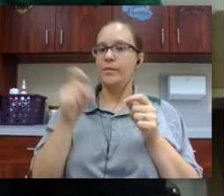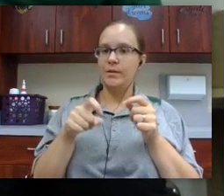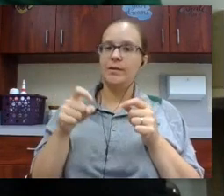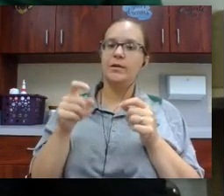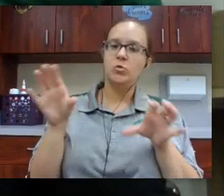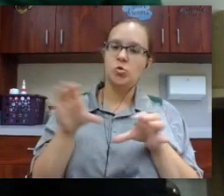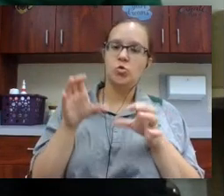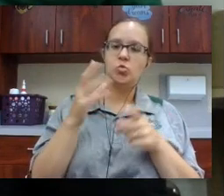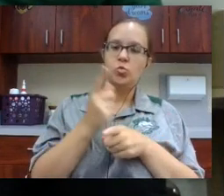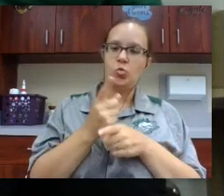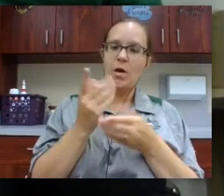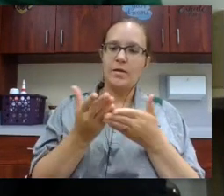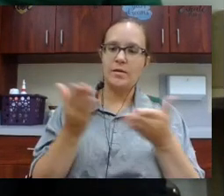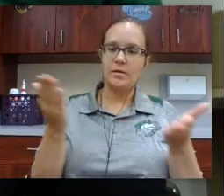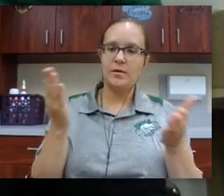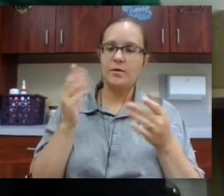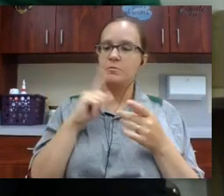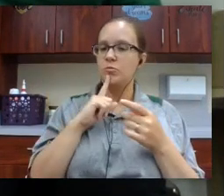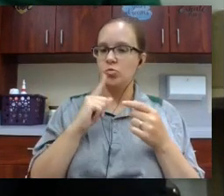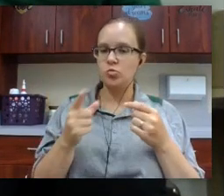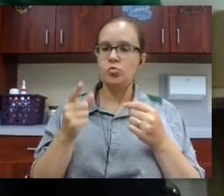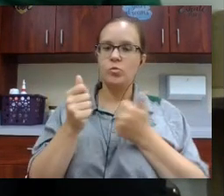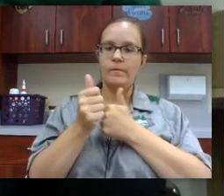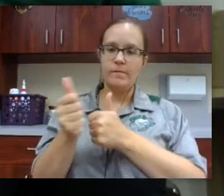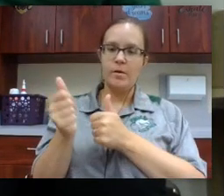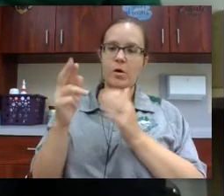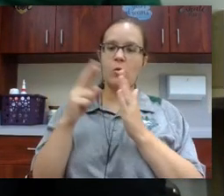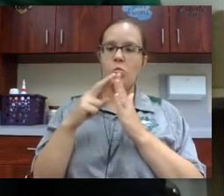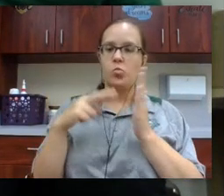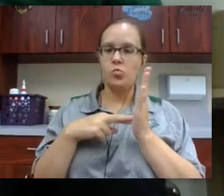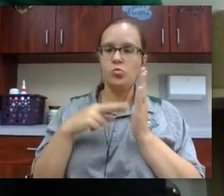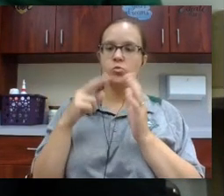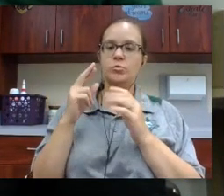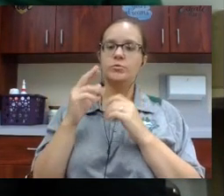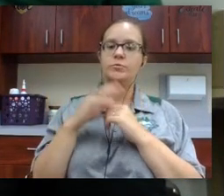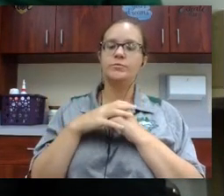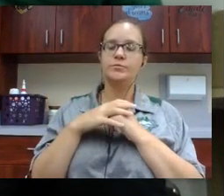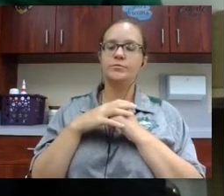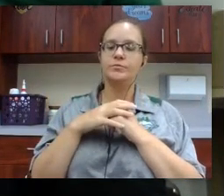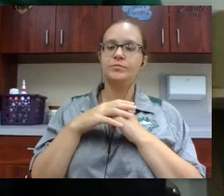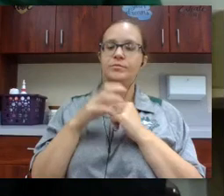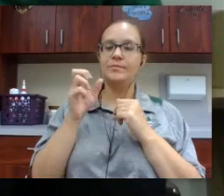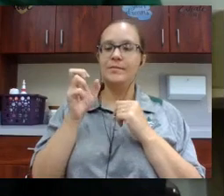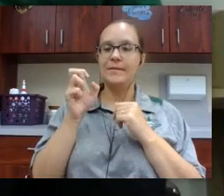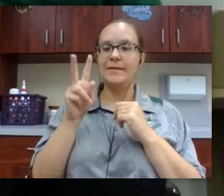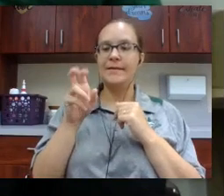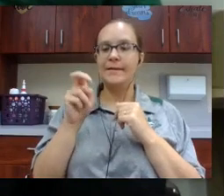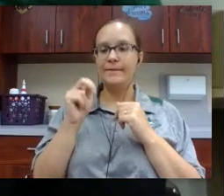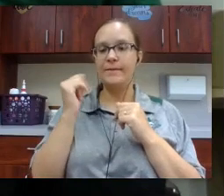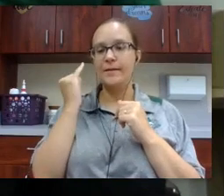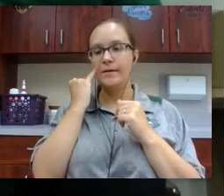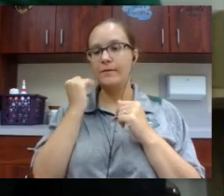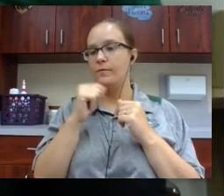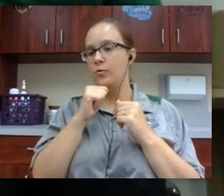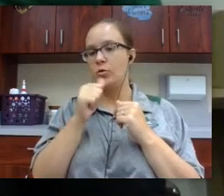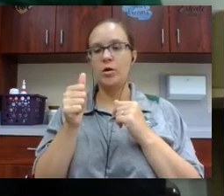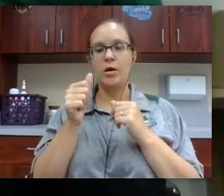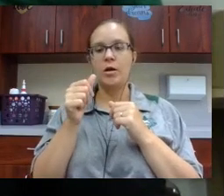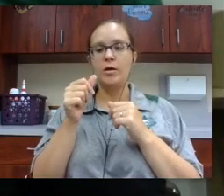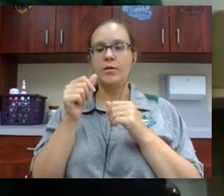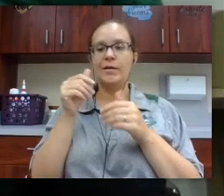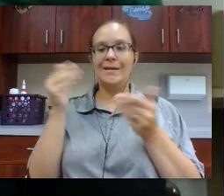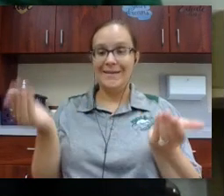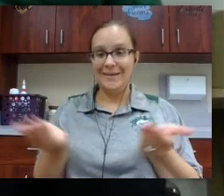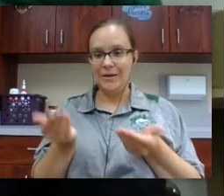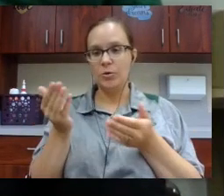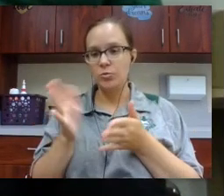thing, to make sure that you are following the expectations of being a Ripple Scholar even though you're not on campus. Our hope is